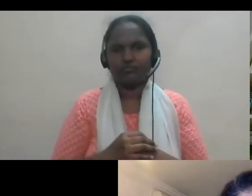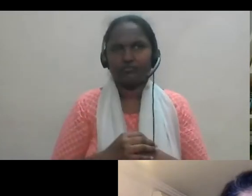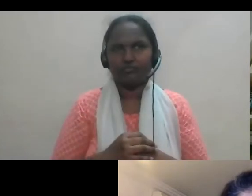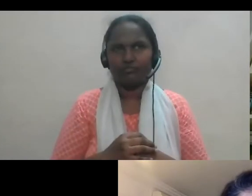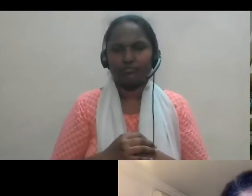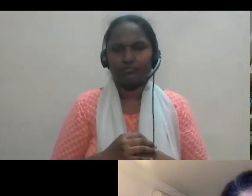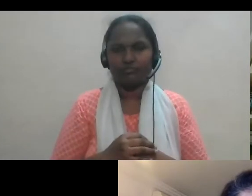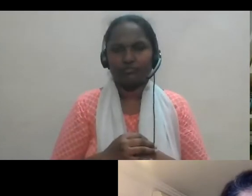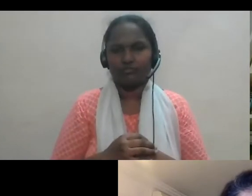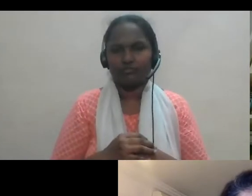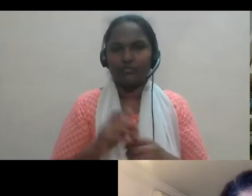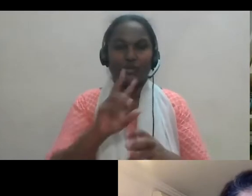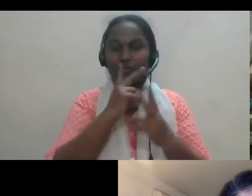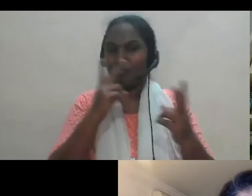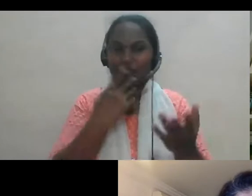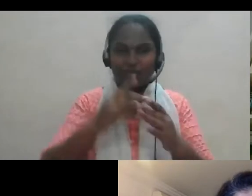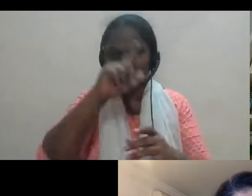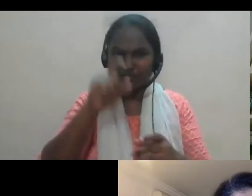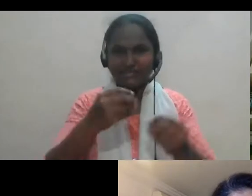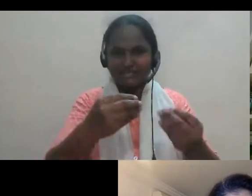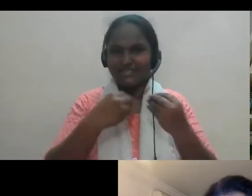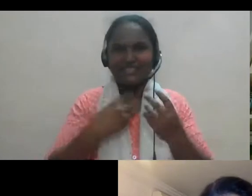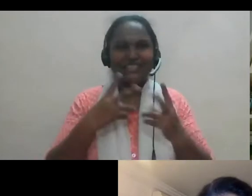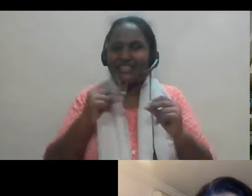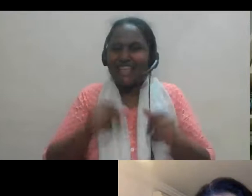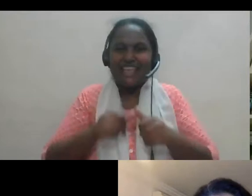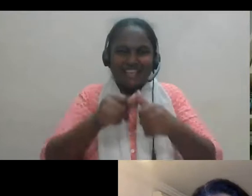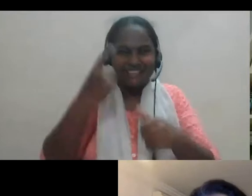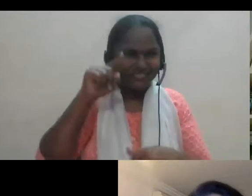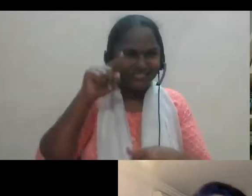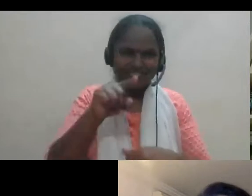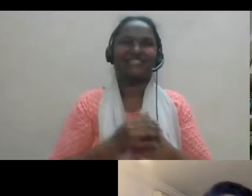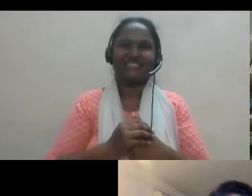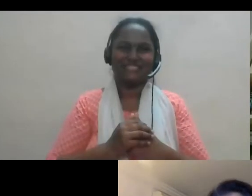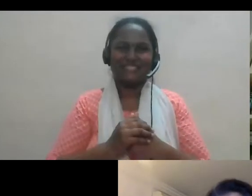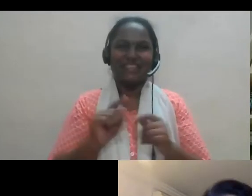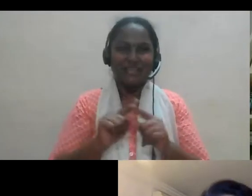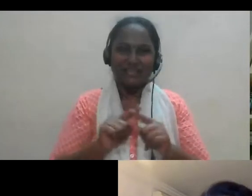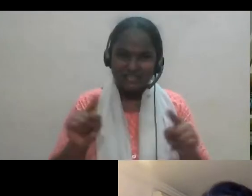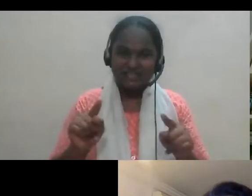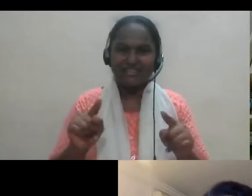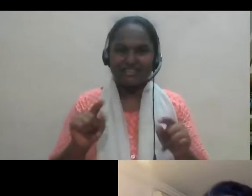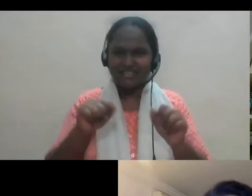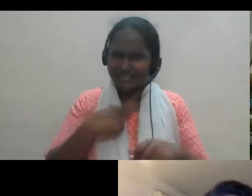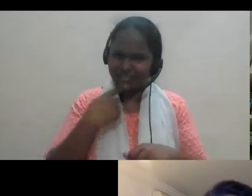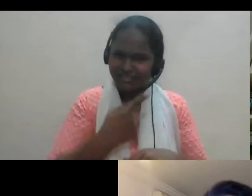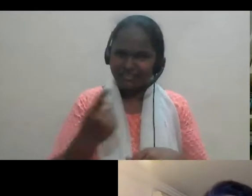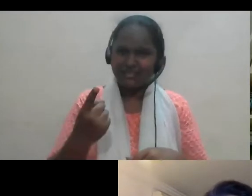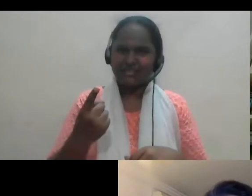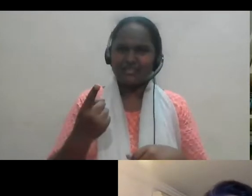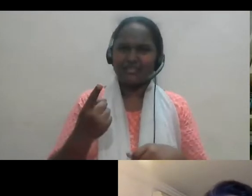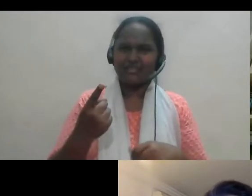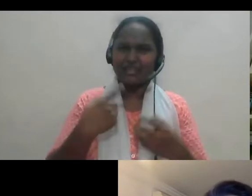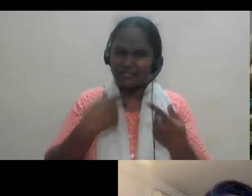That is a very good question. And I'm not sure I have an answer for you, but I can tell you that